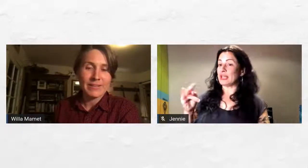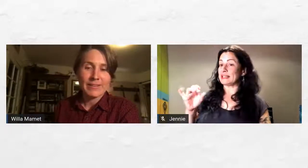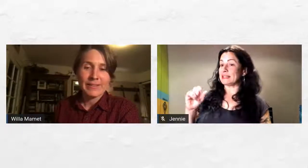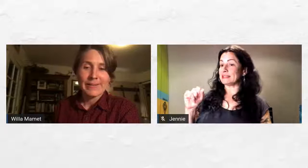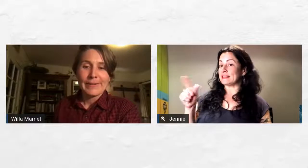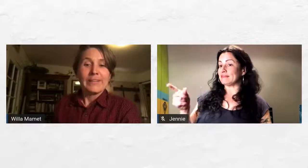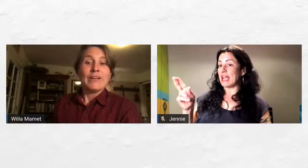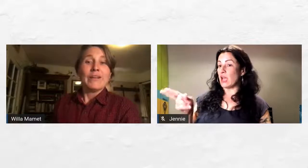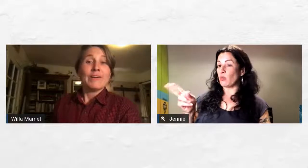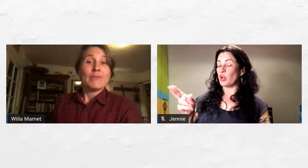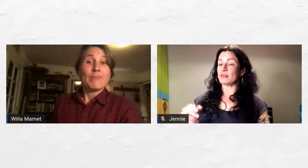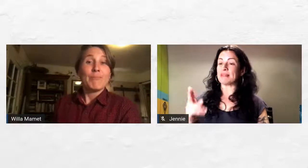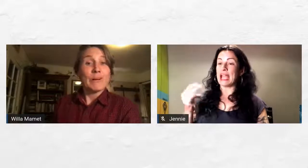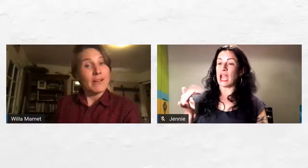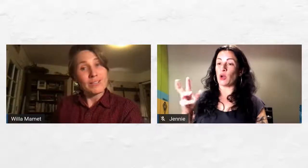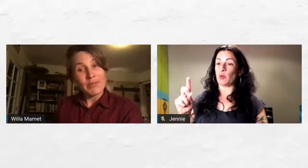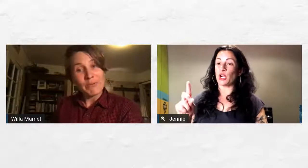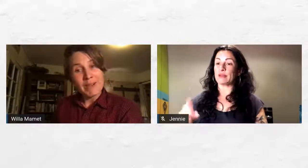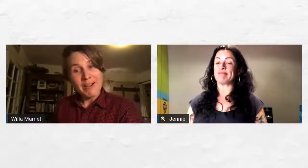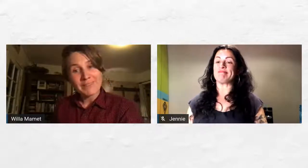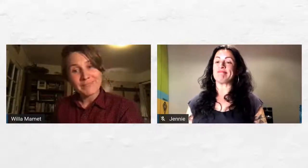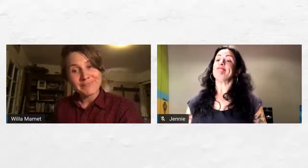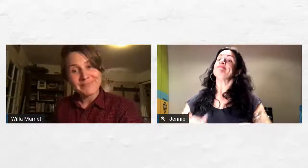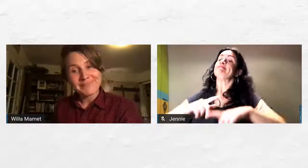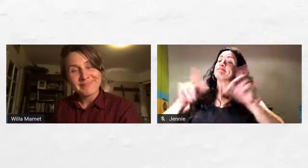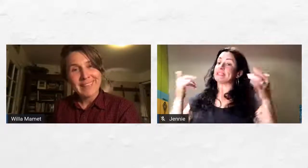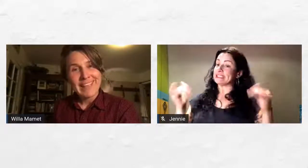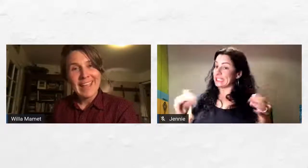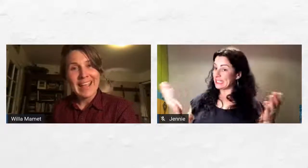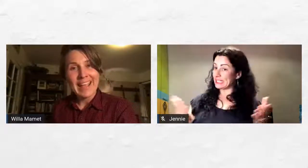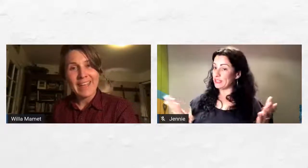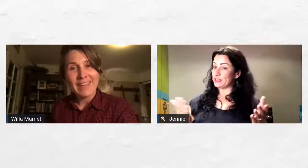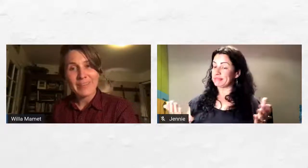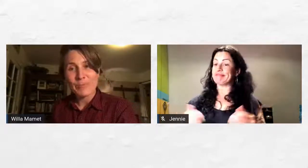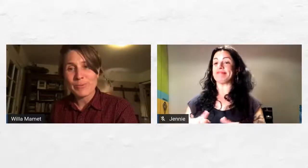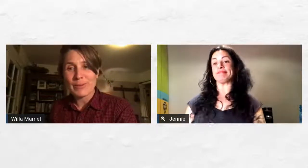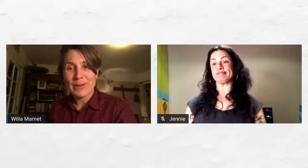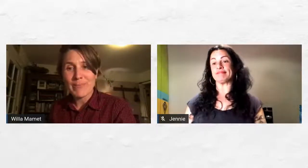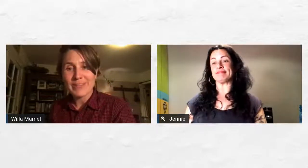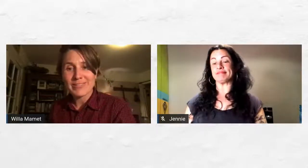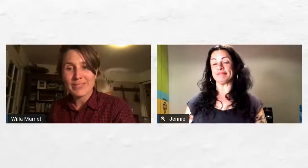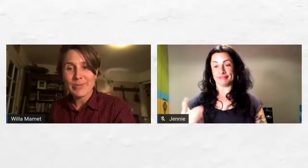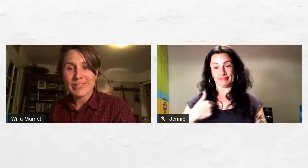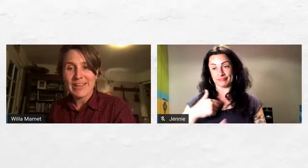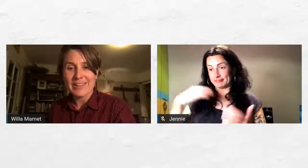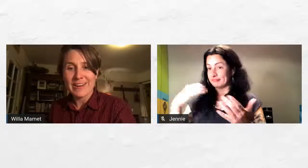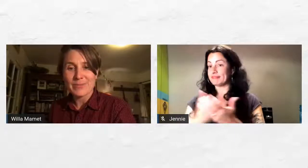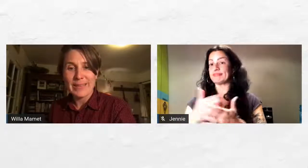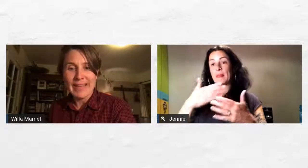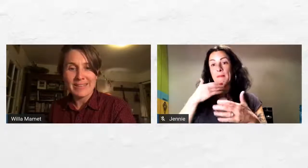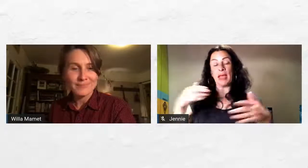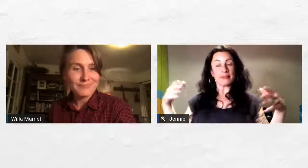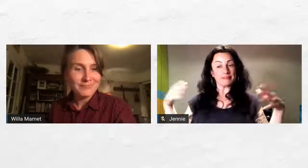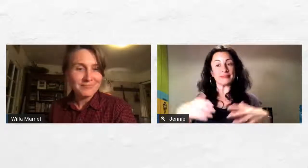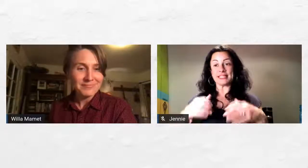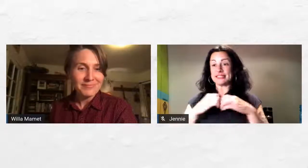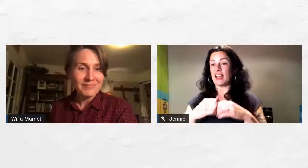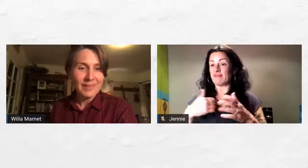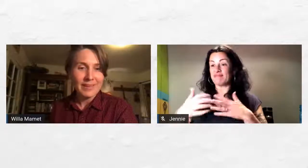Hayward. But also here we are, and we're doing our best to be together as we